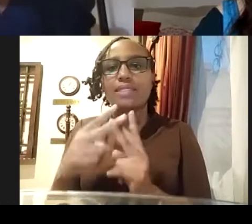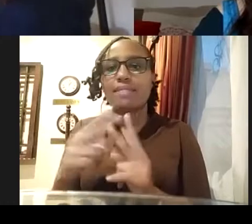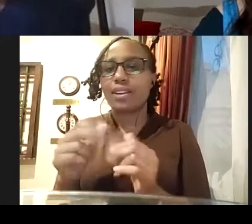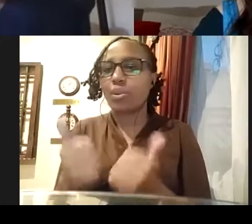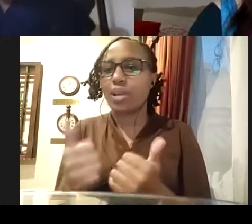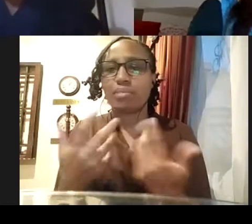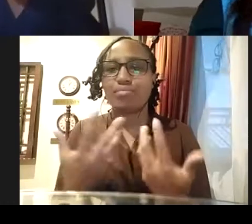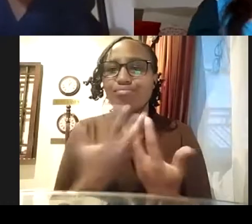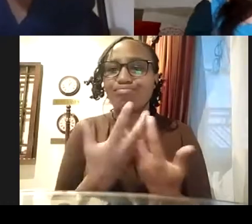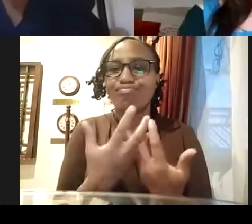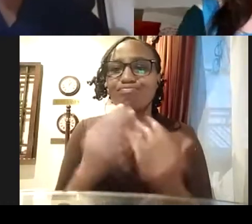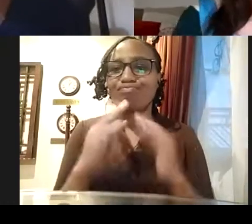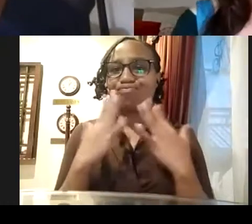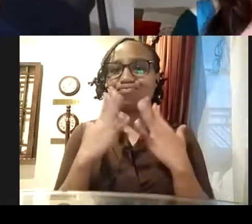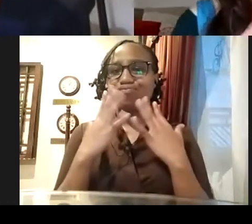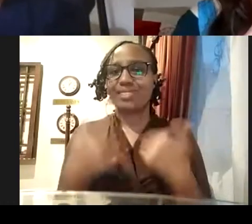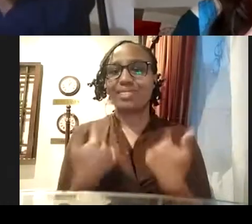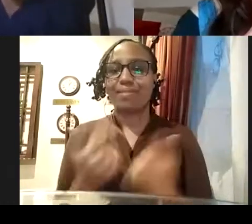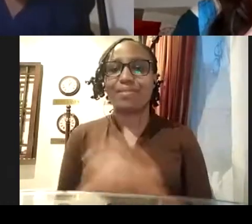myself.